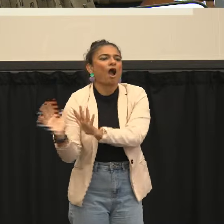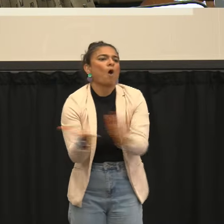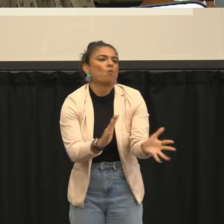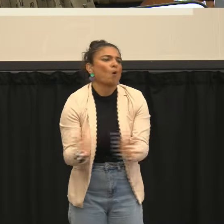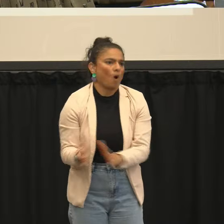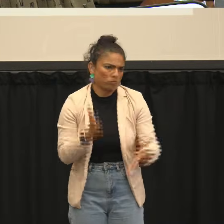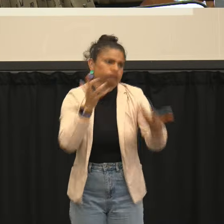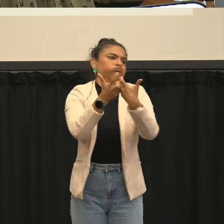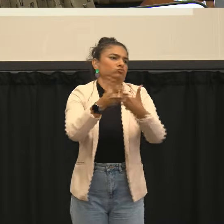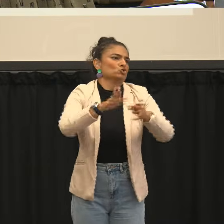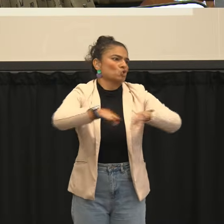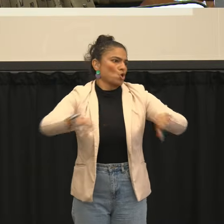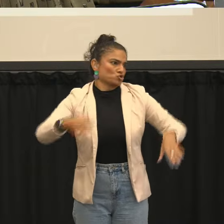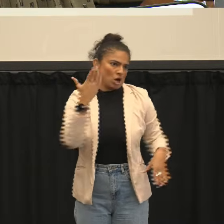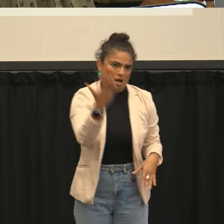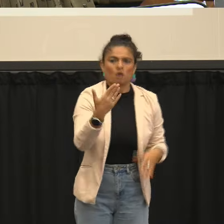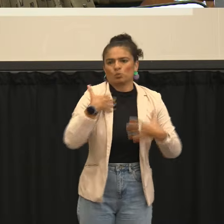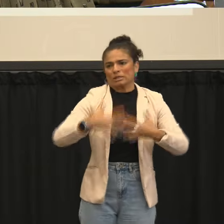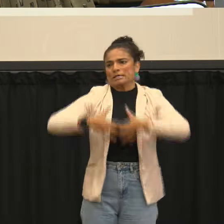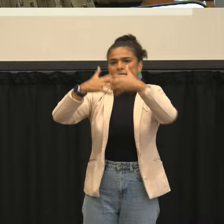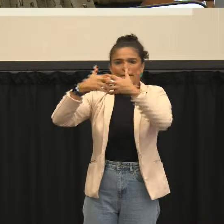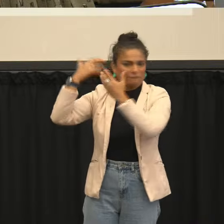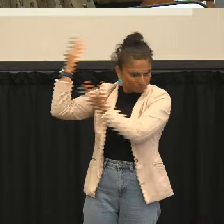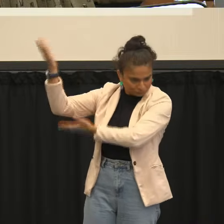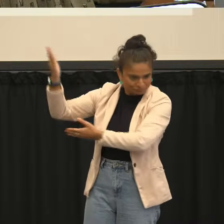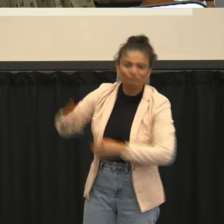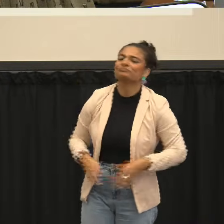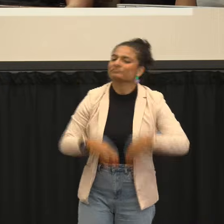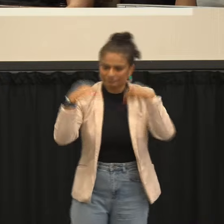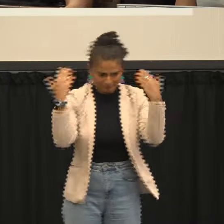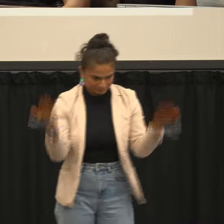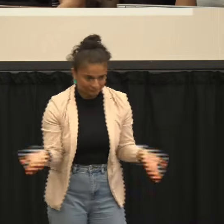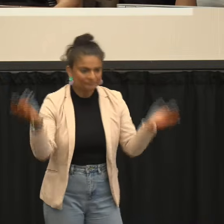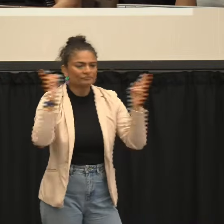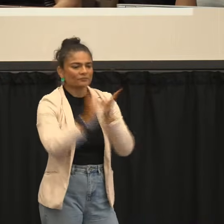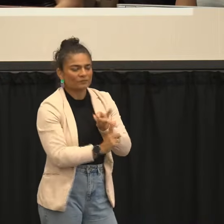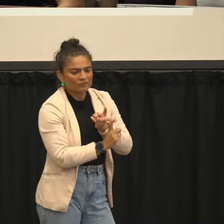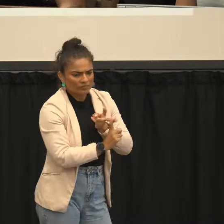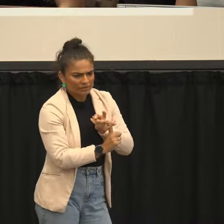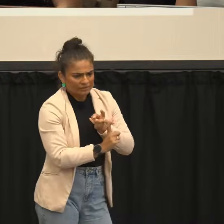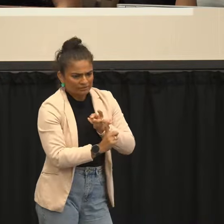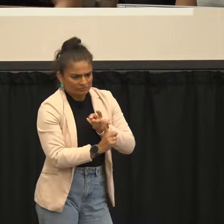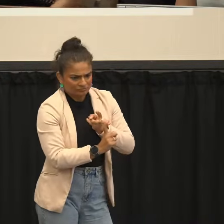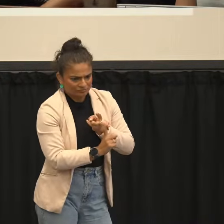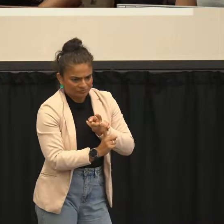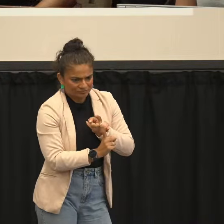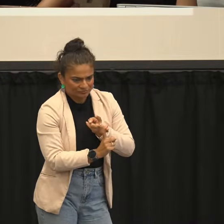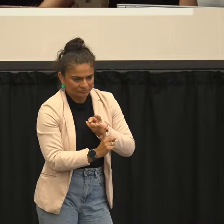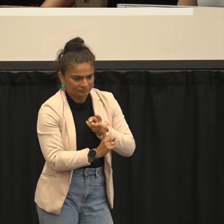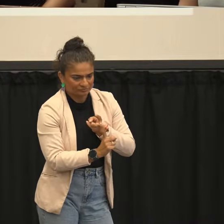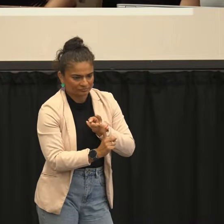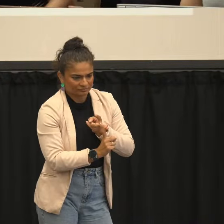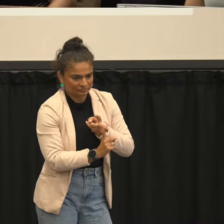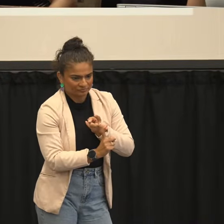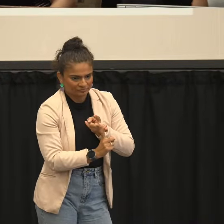as well as content we've created that you can print out and put that in your classes, put that up in your classes to